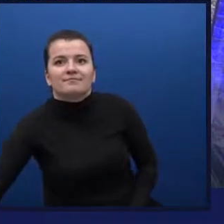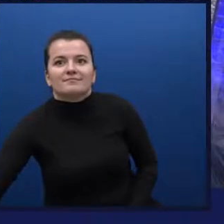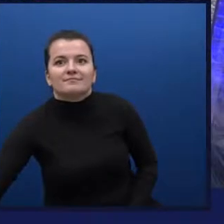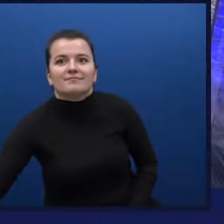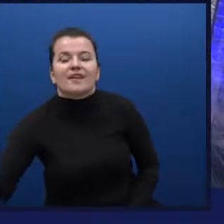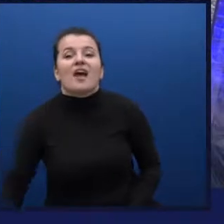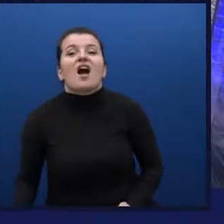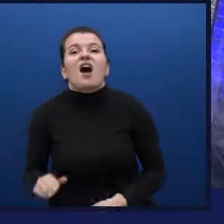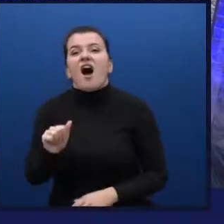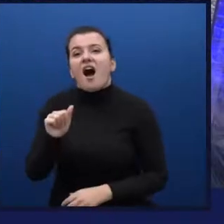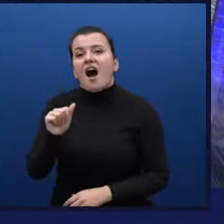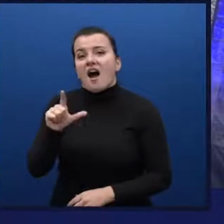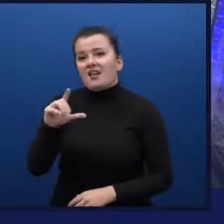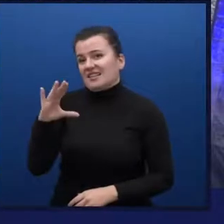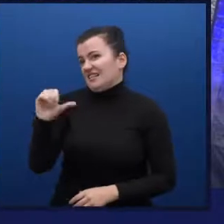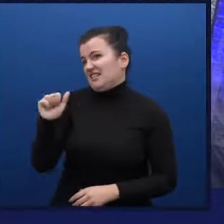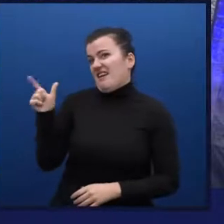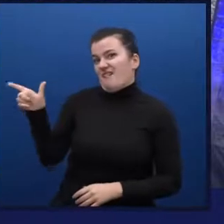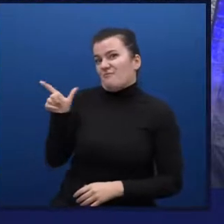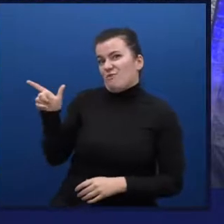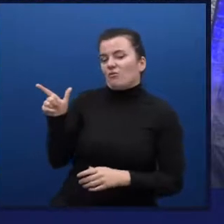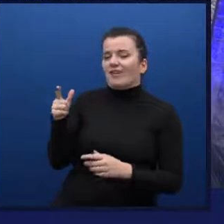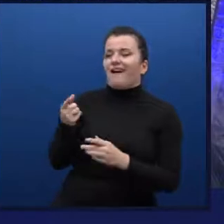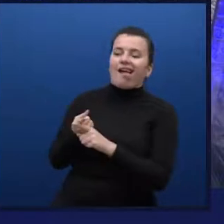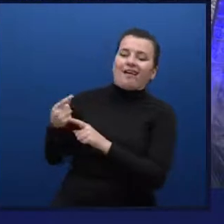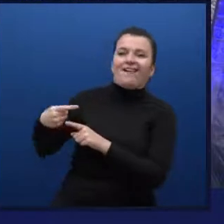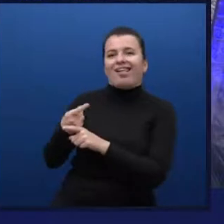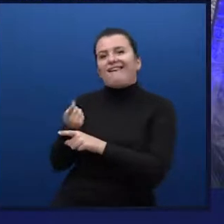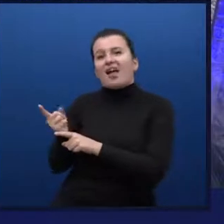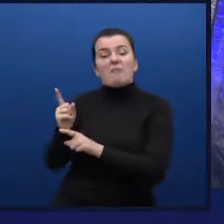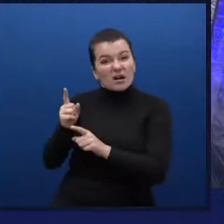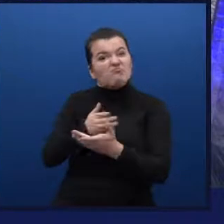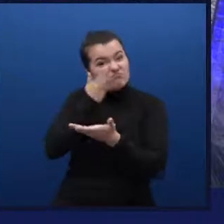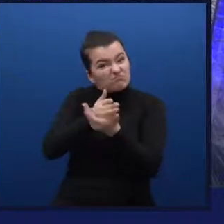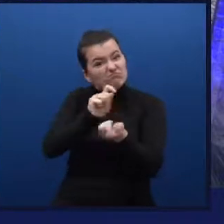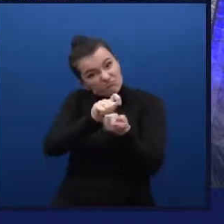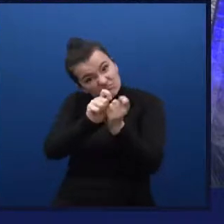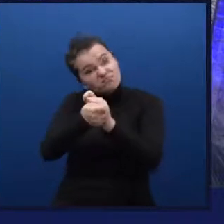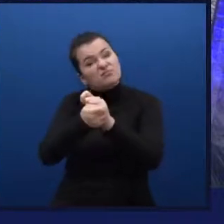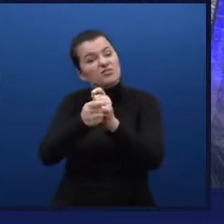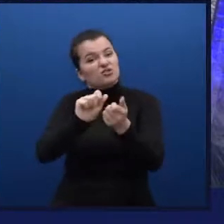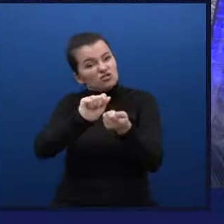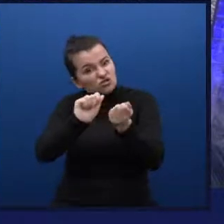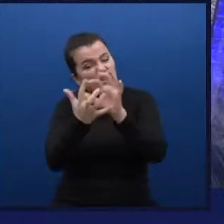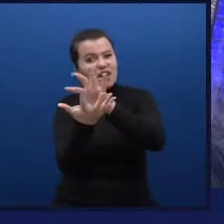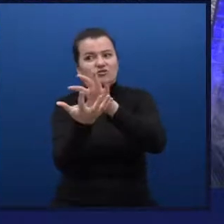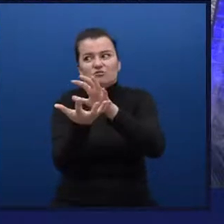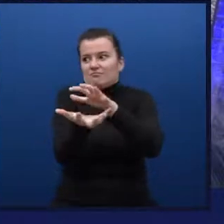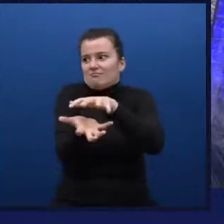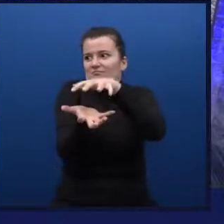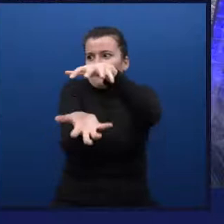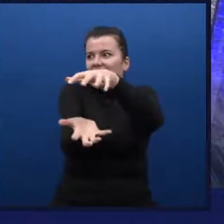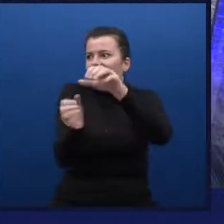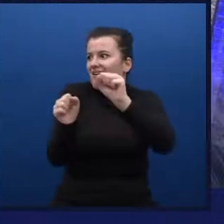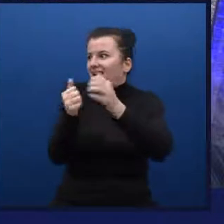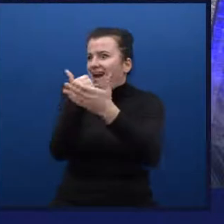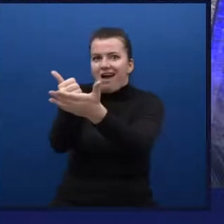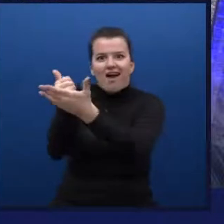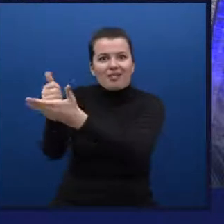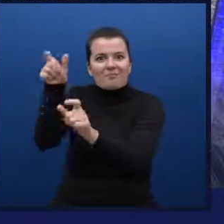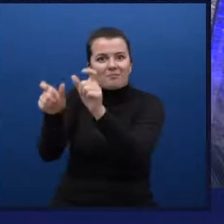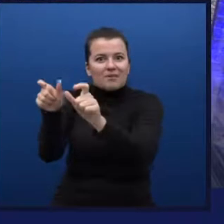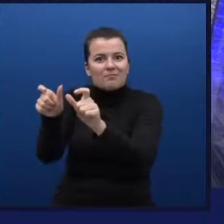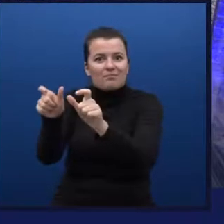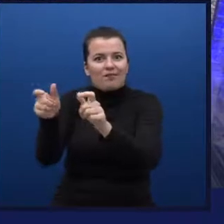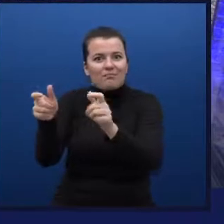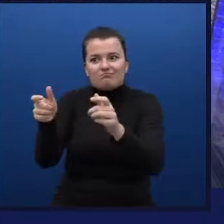joking about it, but actually for real. And that makes it really interesting, especially in this day and age. So what,